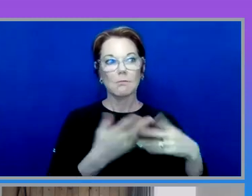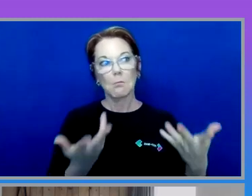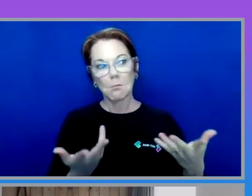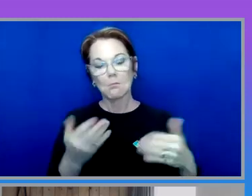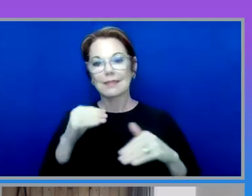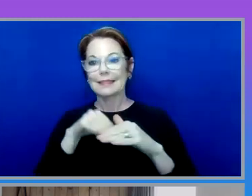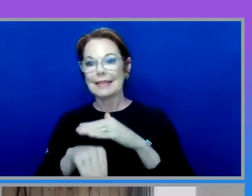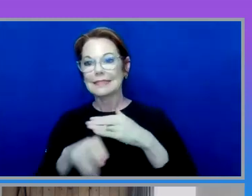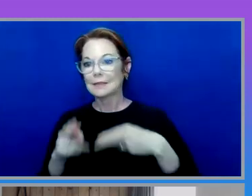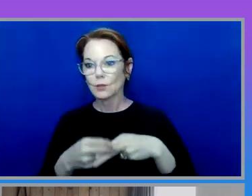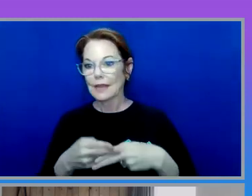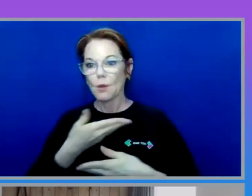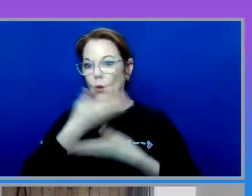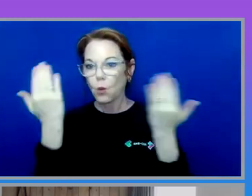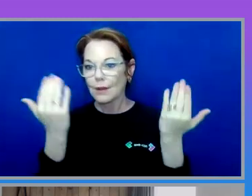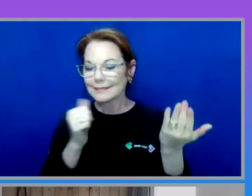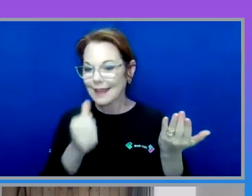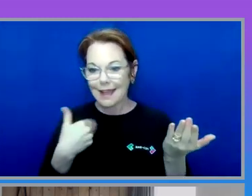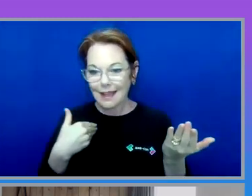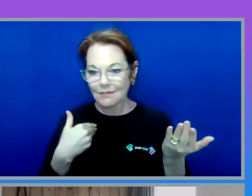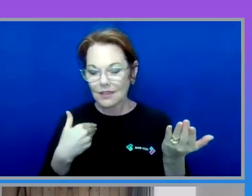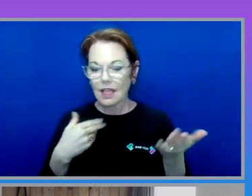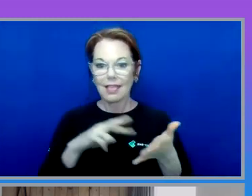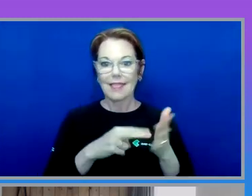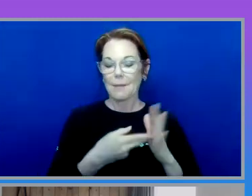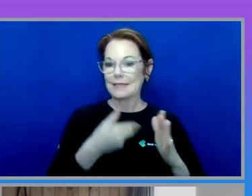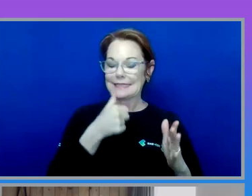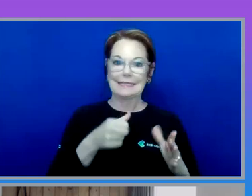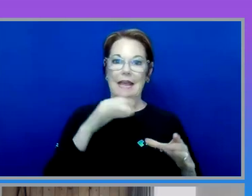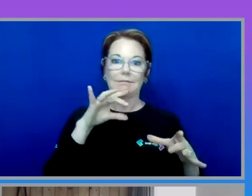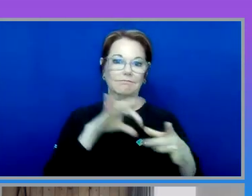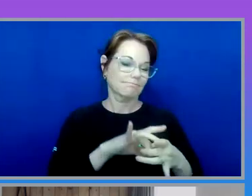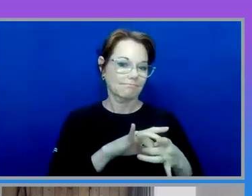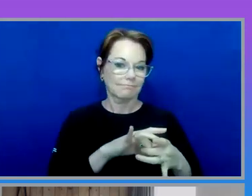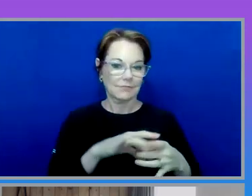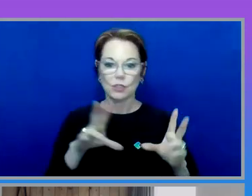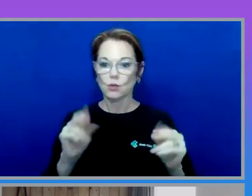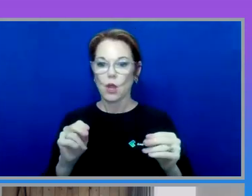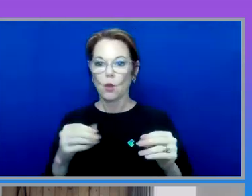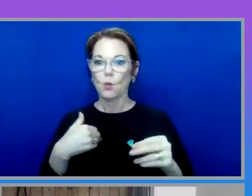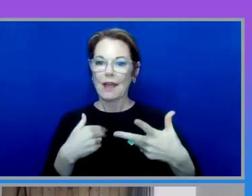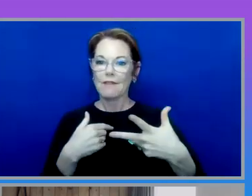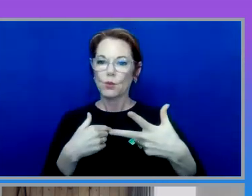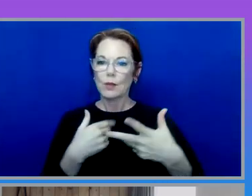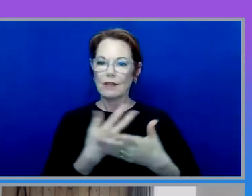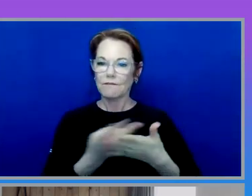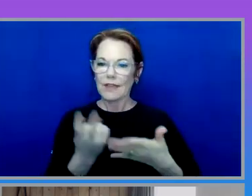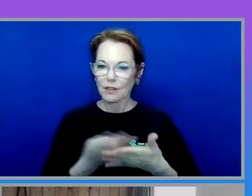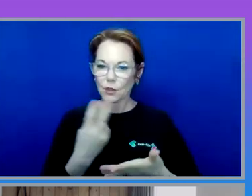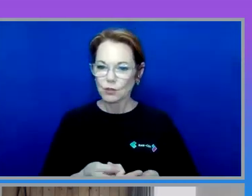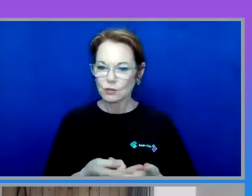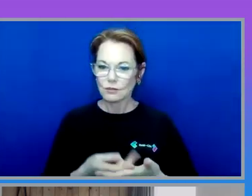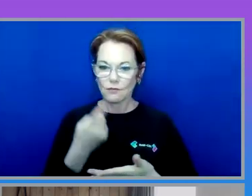is non-existent, the visible label can't possibly be in it. So no, 3 failures for one thing.